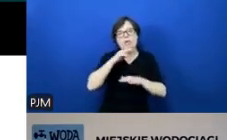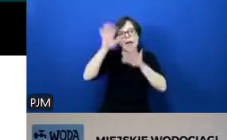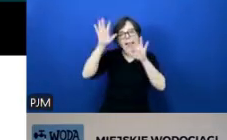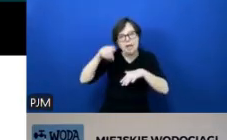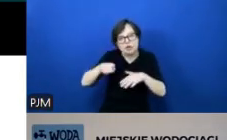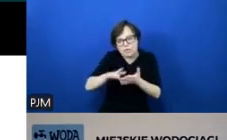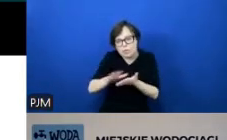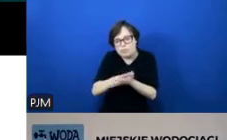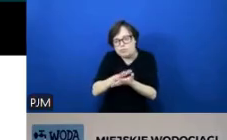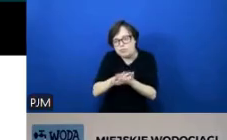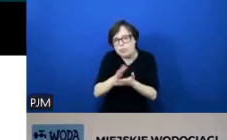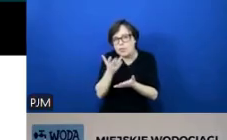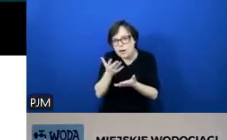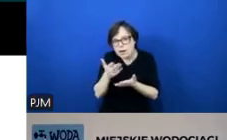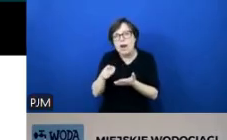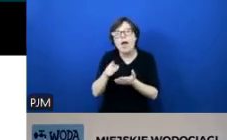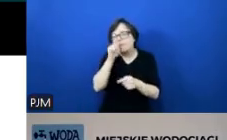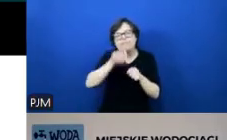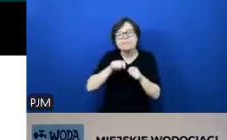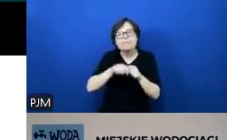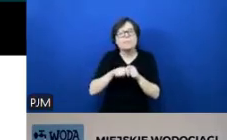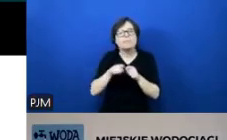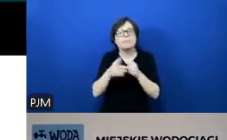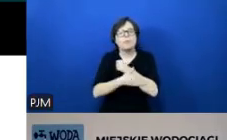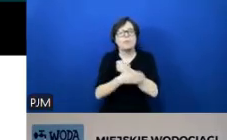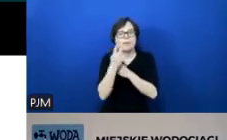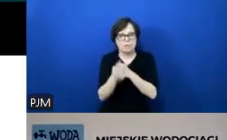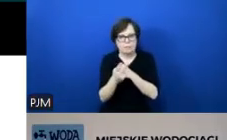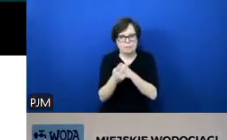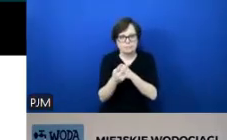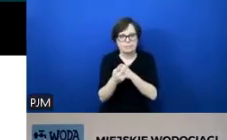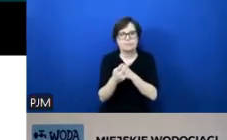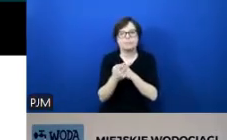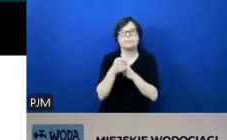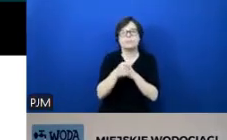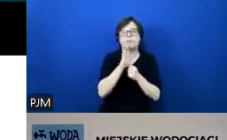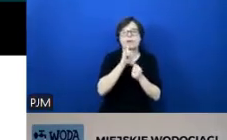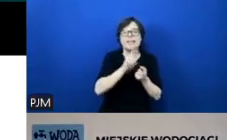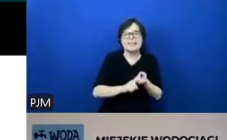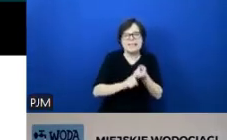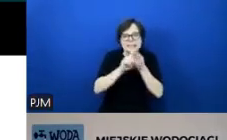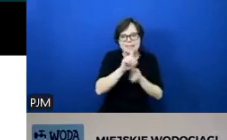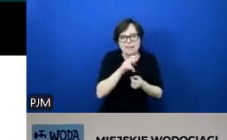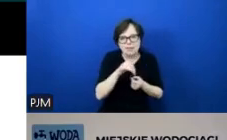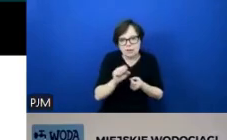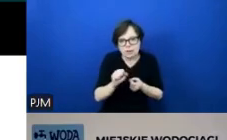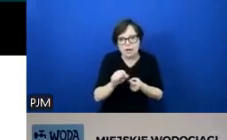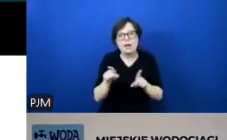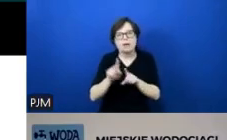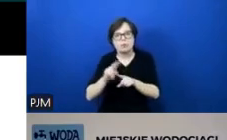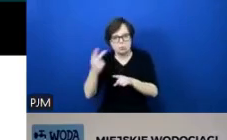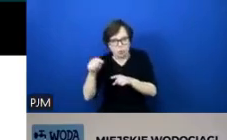of the rainwater. There are two parameters. That is